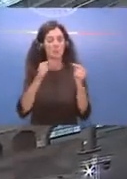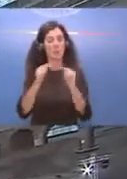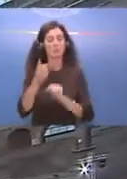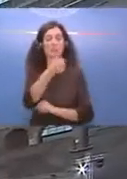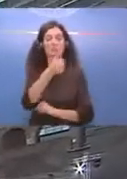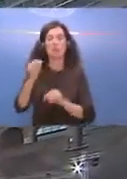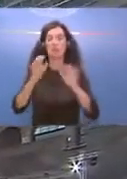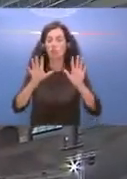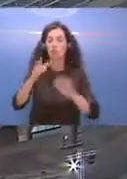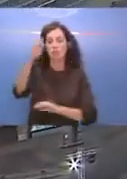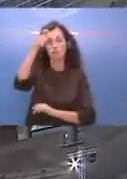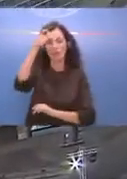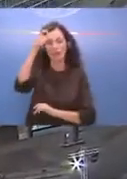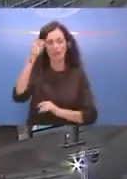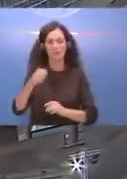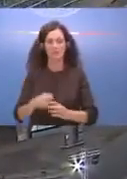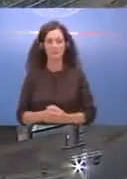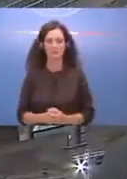greece